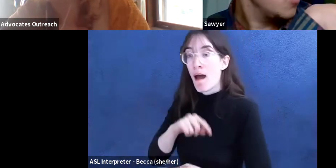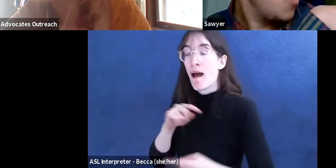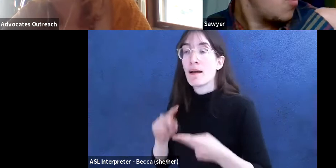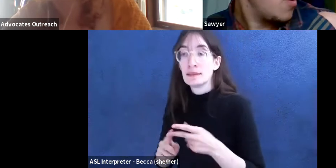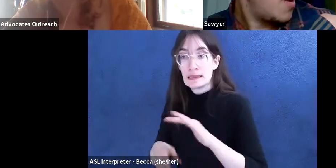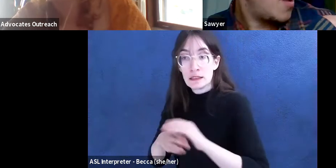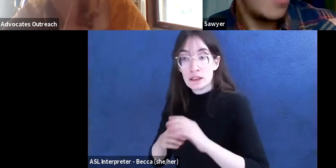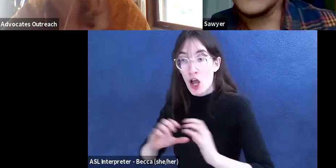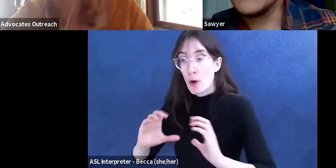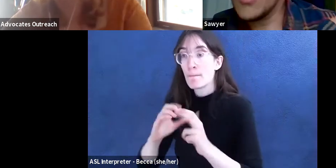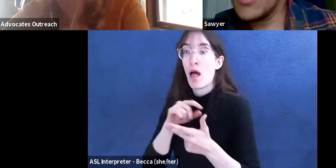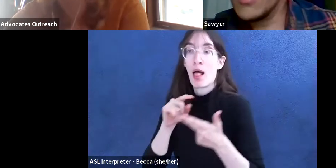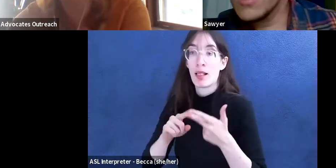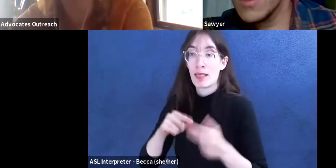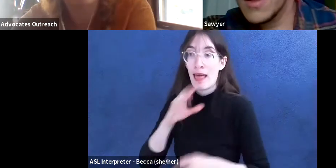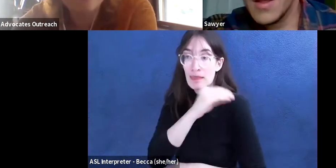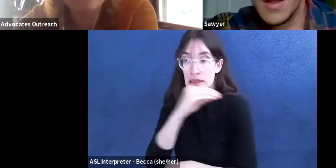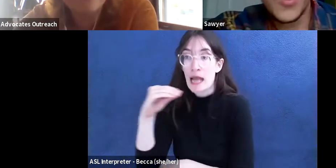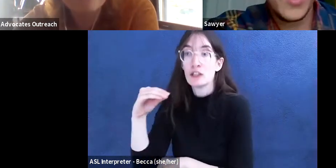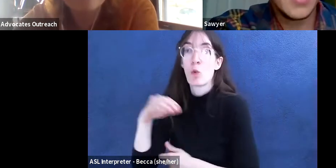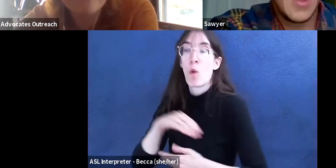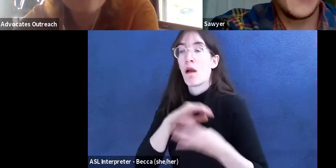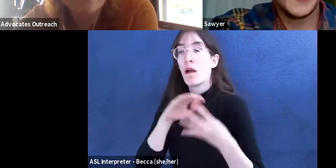here. The